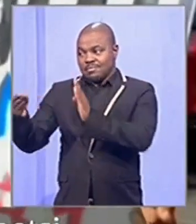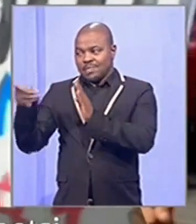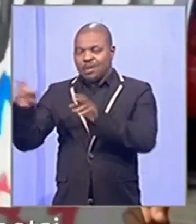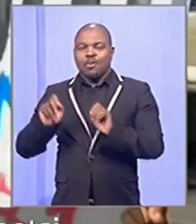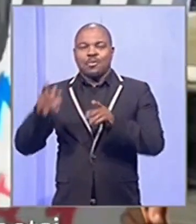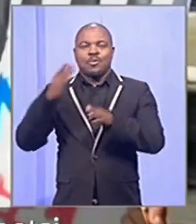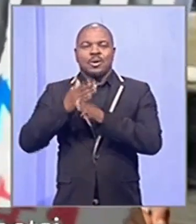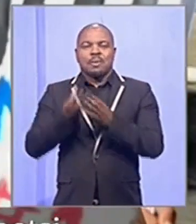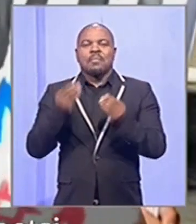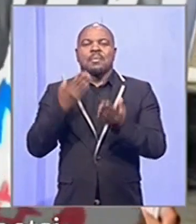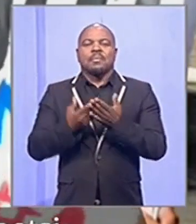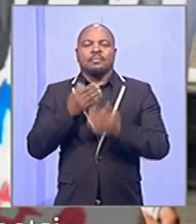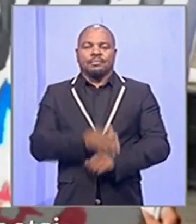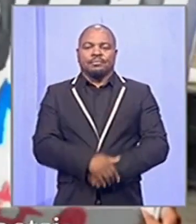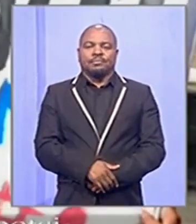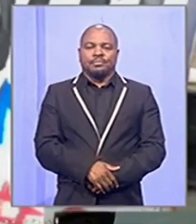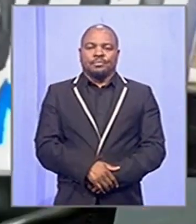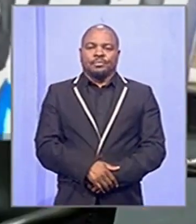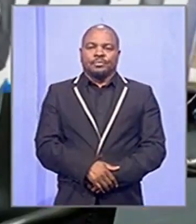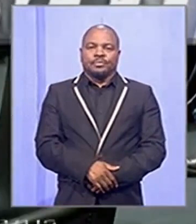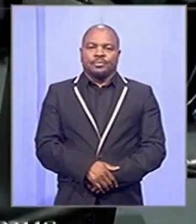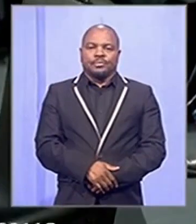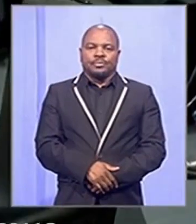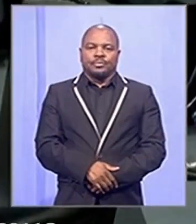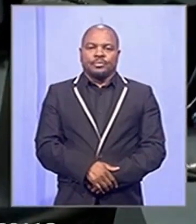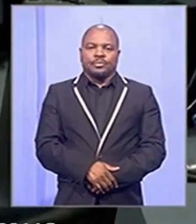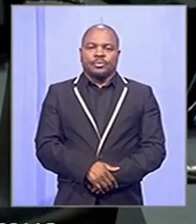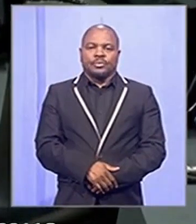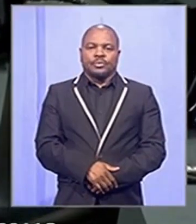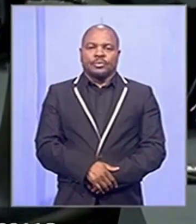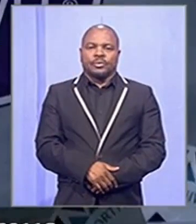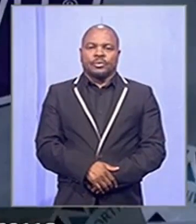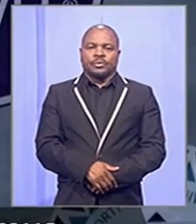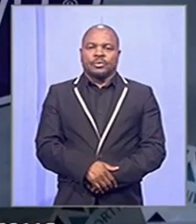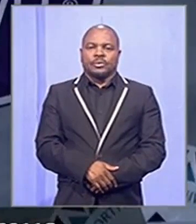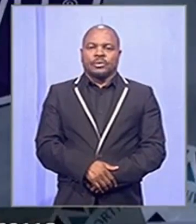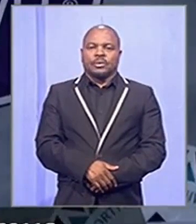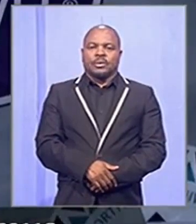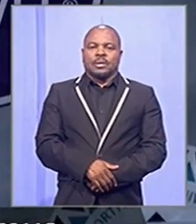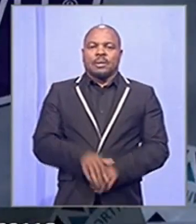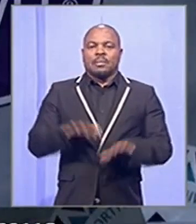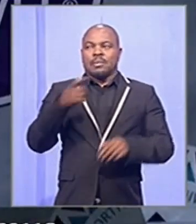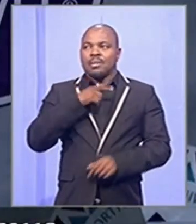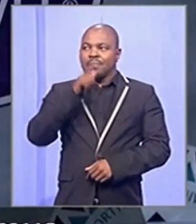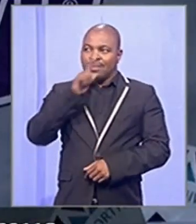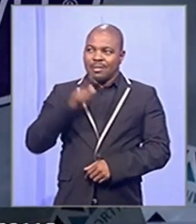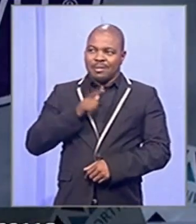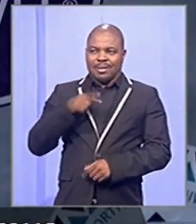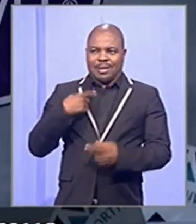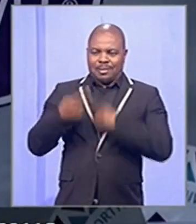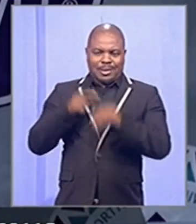tshebetsong seo ba reng ke tshebediso ya mangolo a thuto a tla fana ka menyetla ya mosebetsi batjheng.